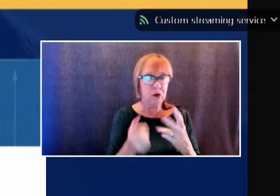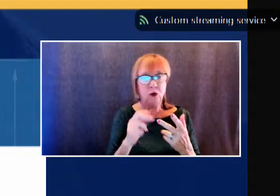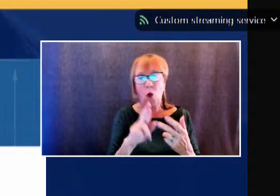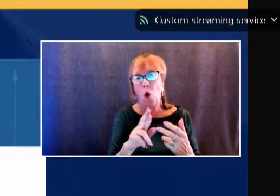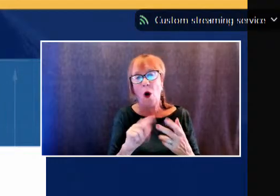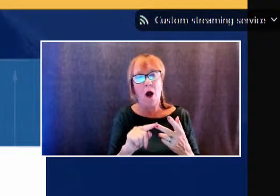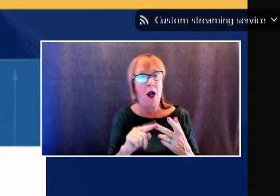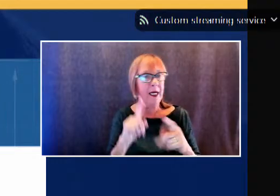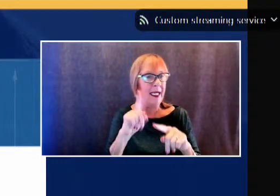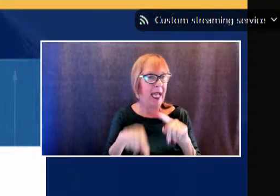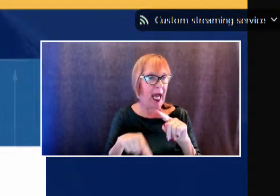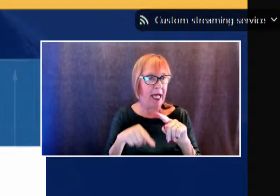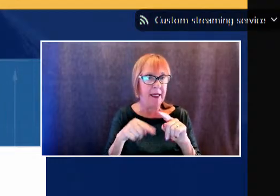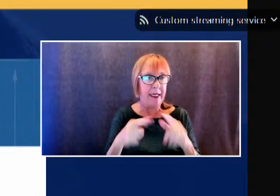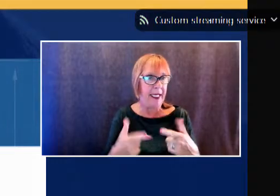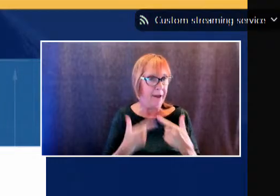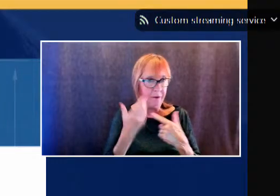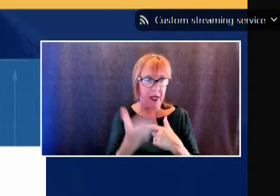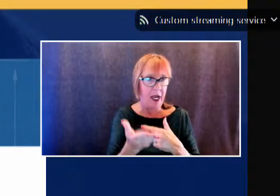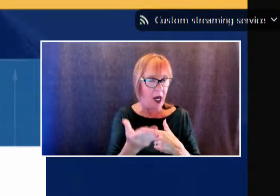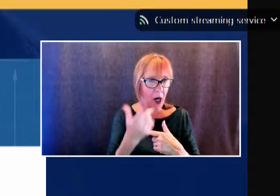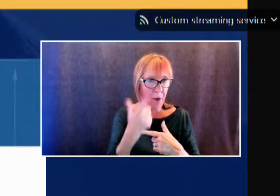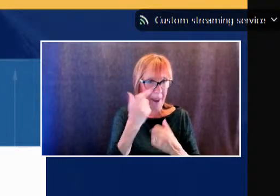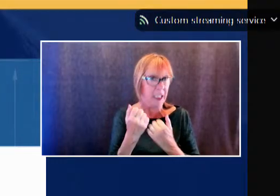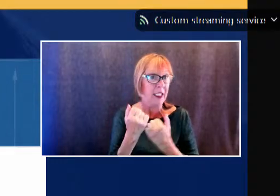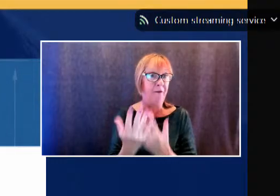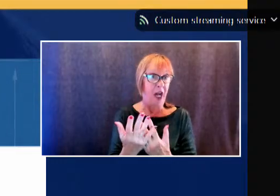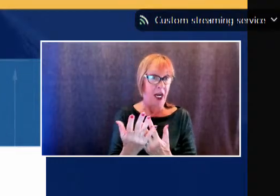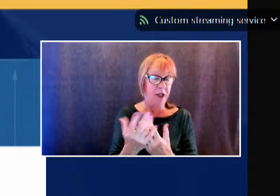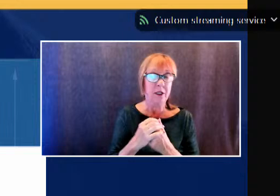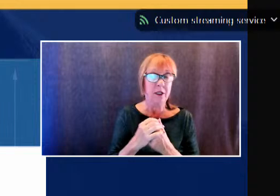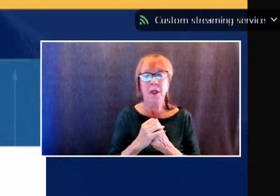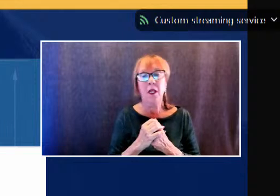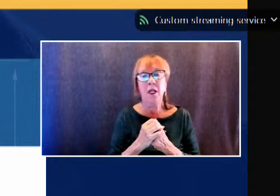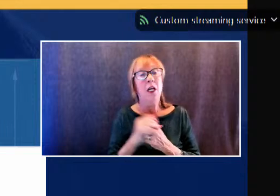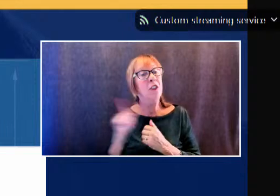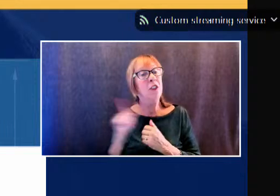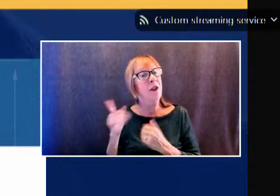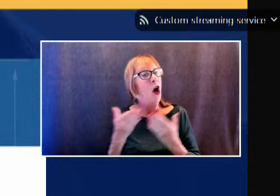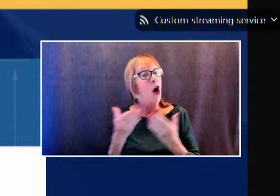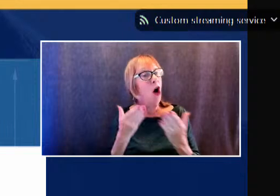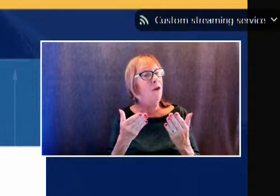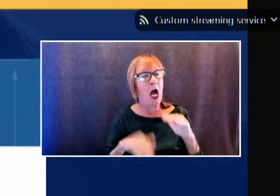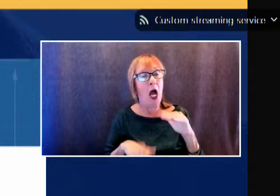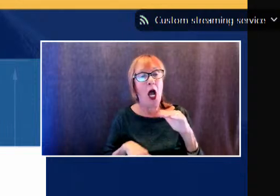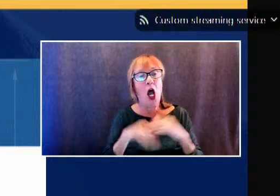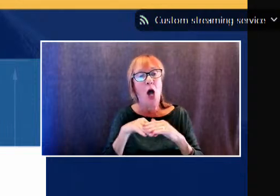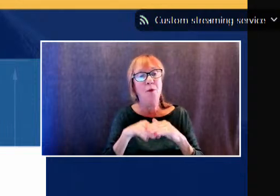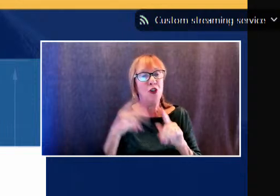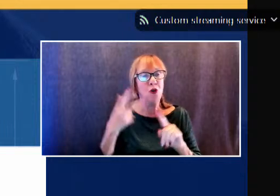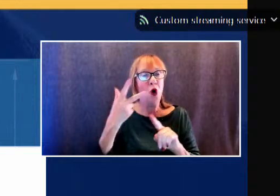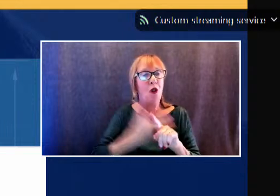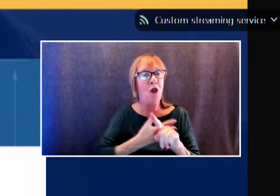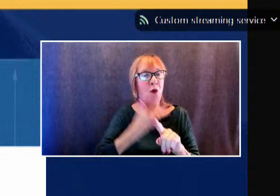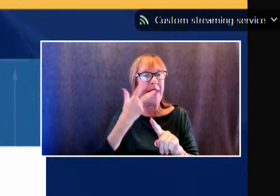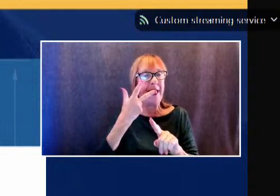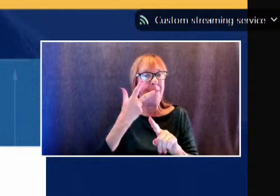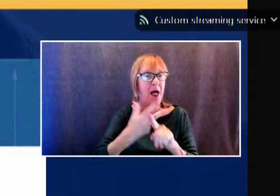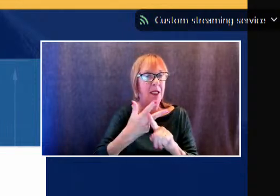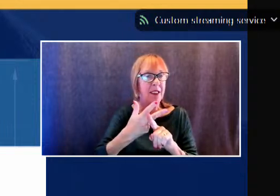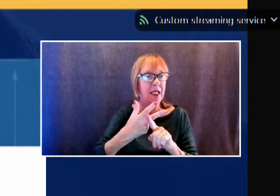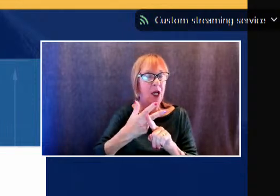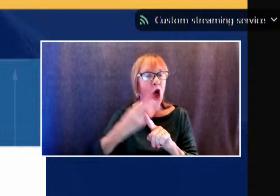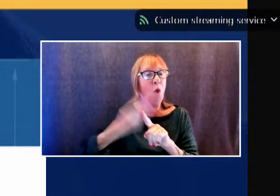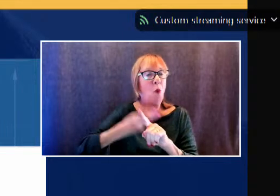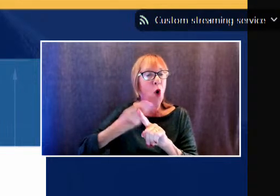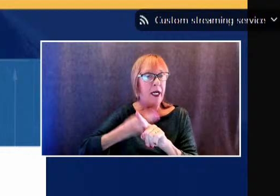uninhabitable as a result of the fires. What they're offering is up to 3 months of mortgage payments to cover that for you,